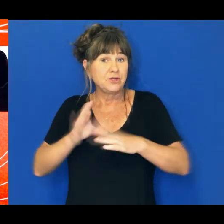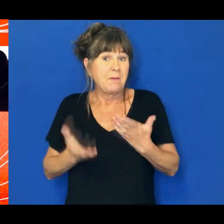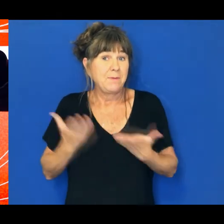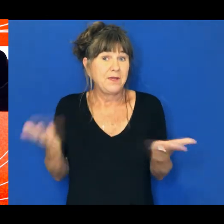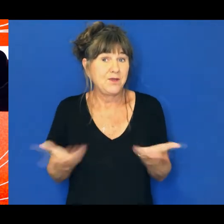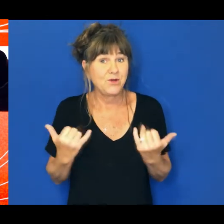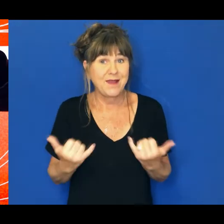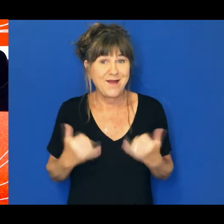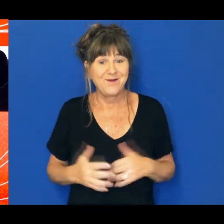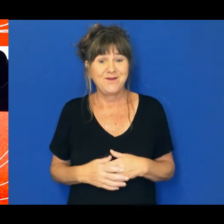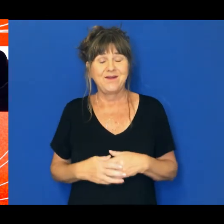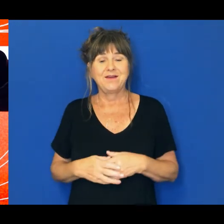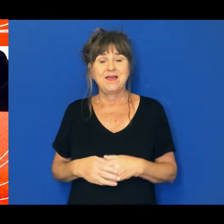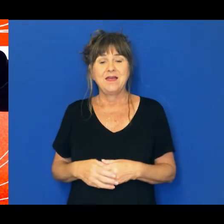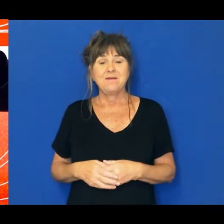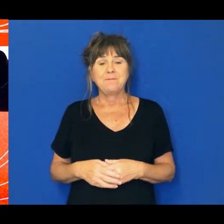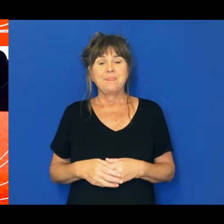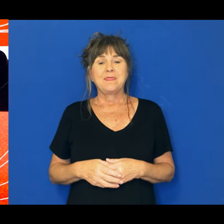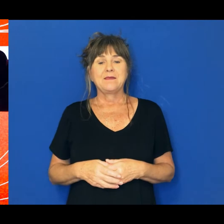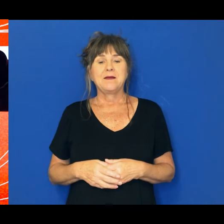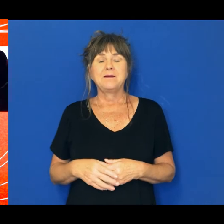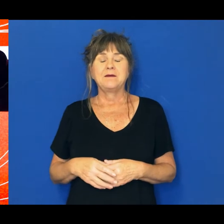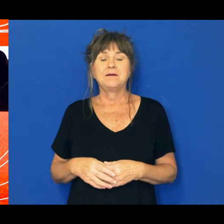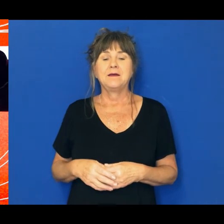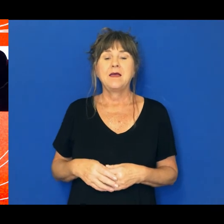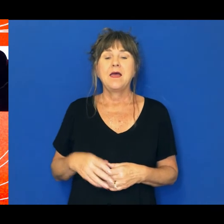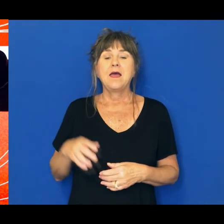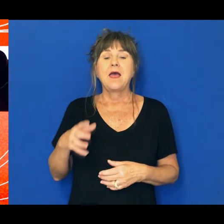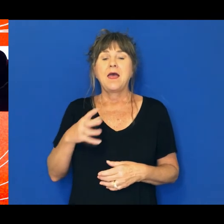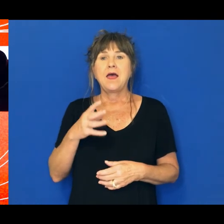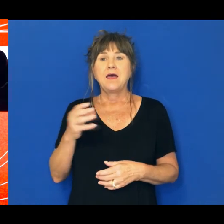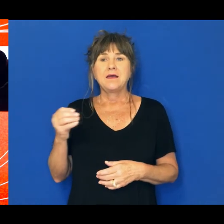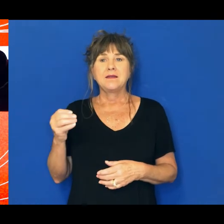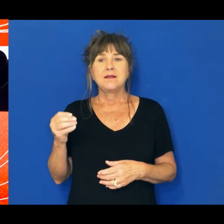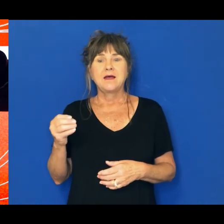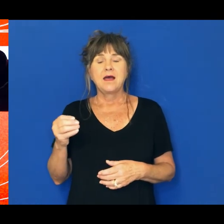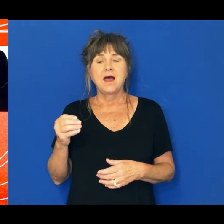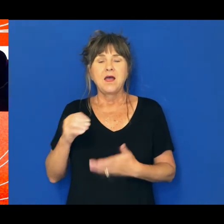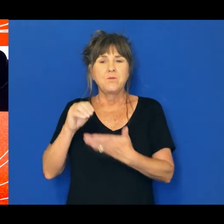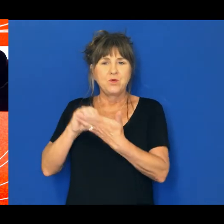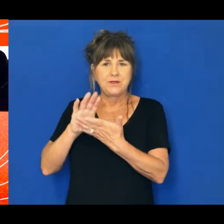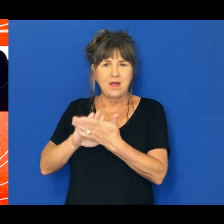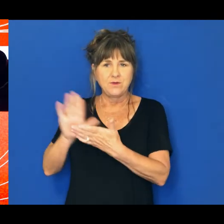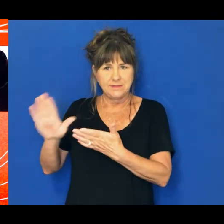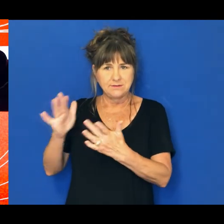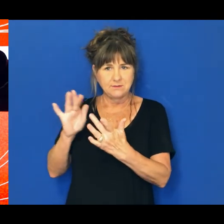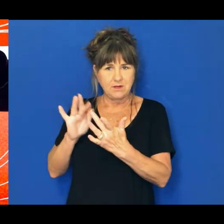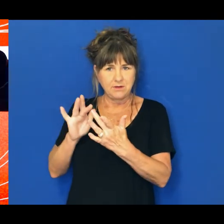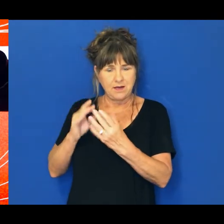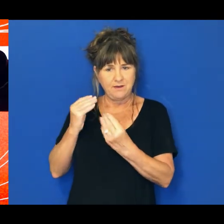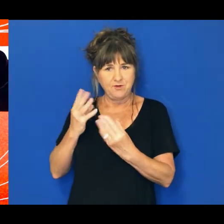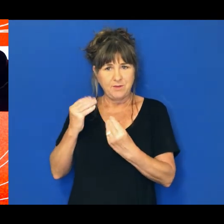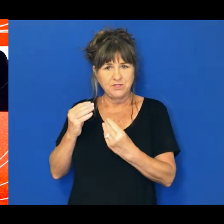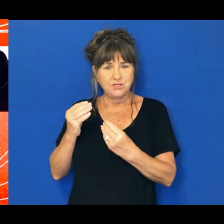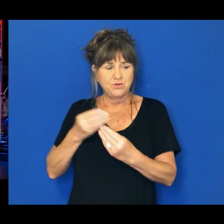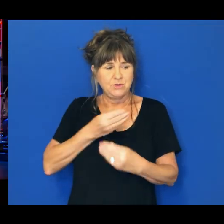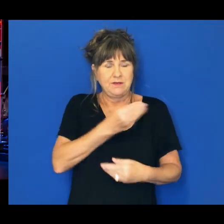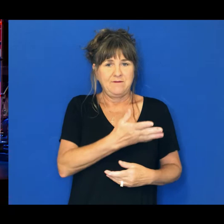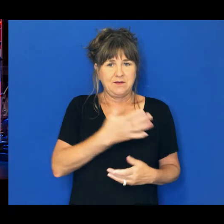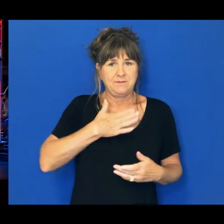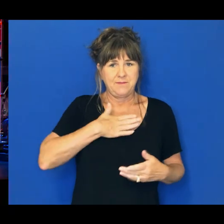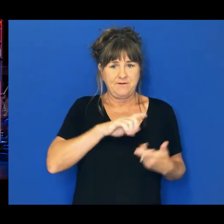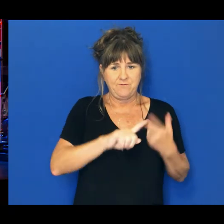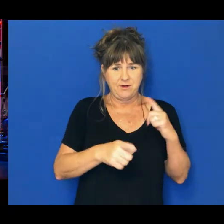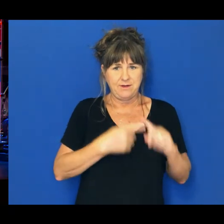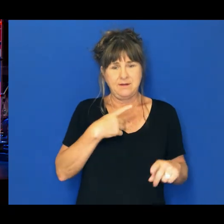don't want to tell you his name, but he's here in the room, potentially, or at the last service. And so I get his information to connect him with my friend who's